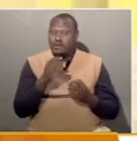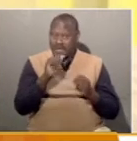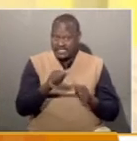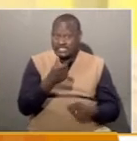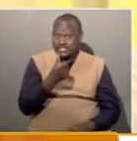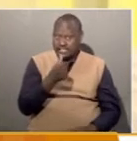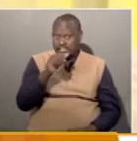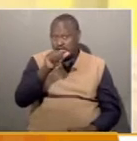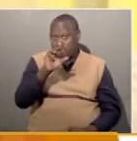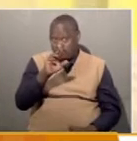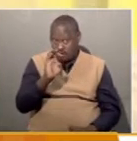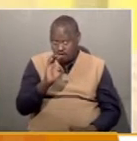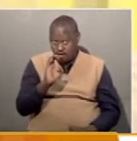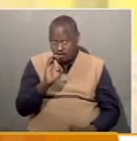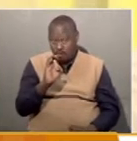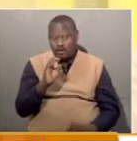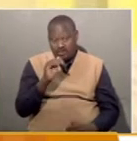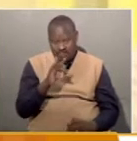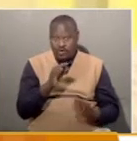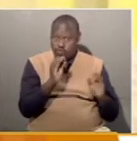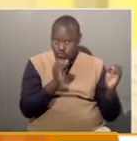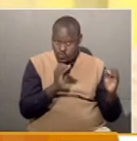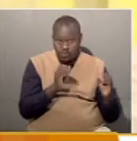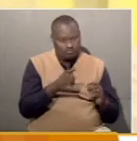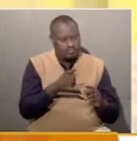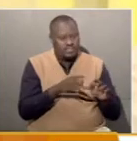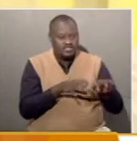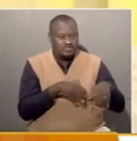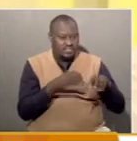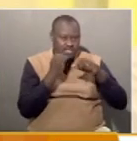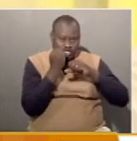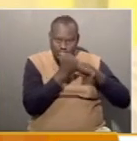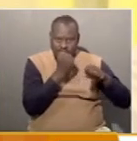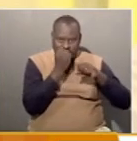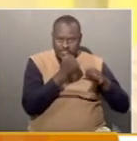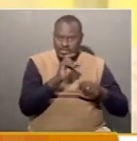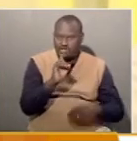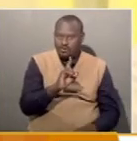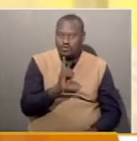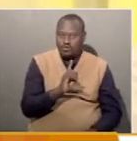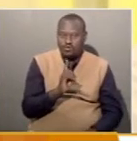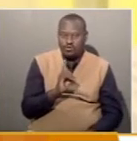6 acres, we shall not allow them to go into sugar outgrowing.